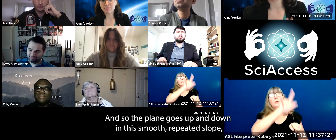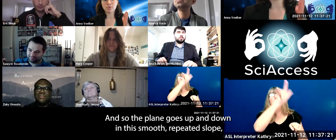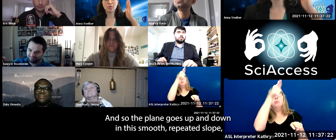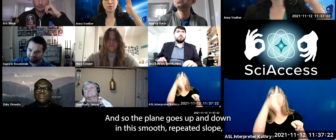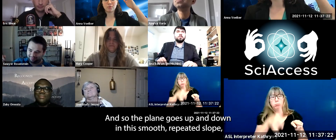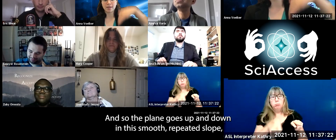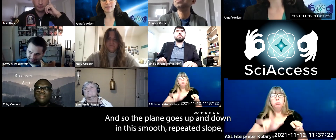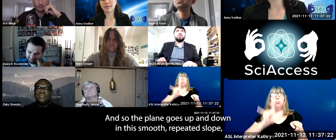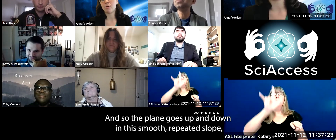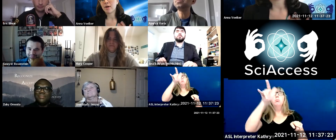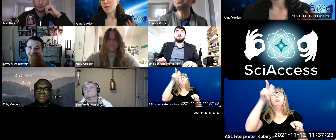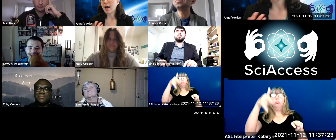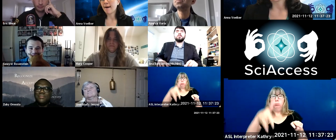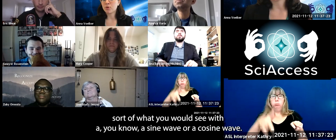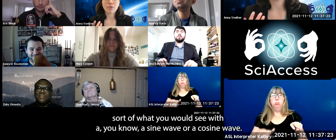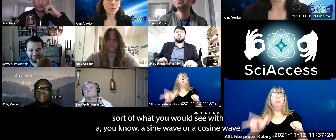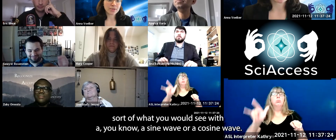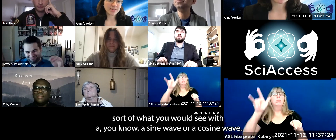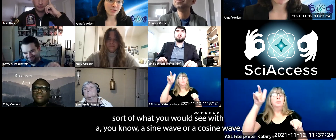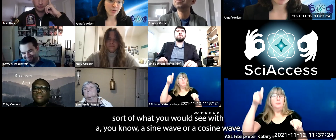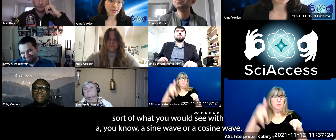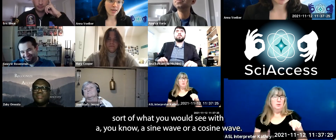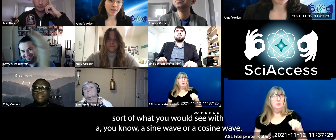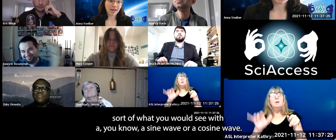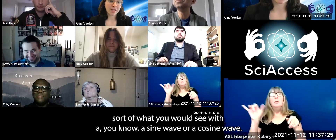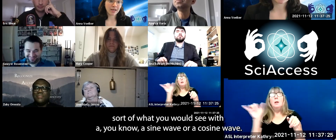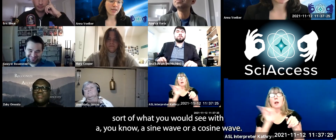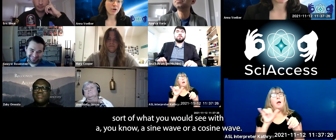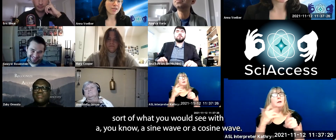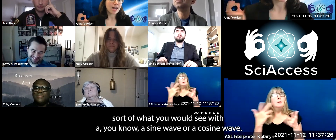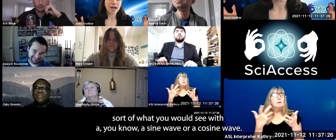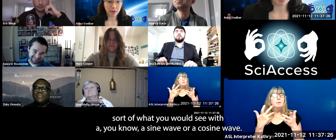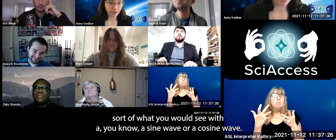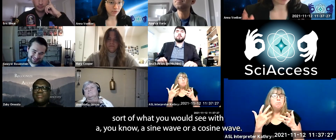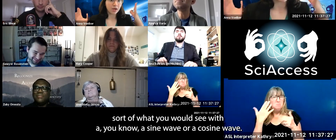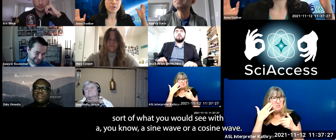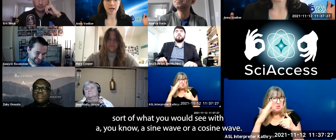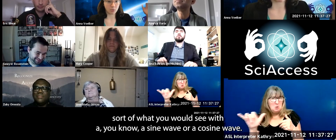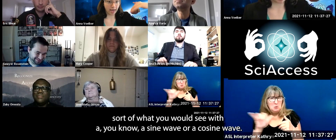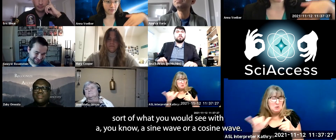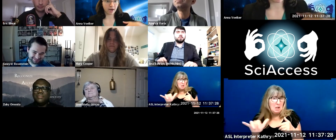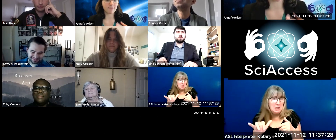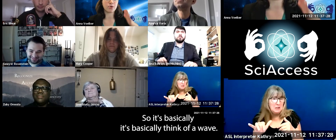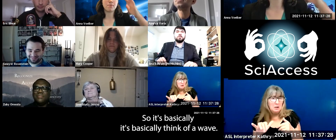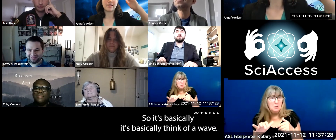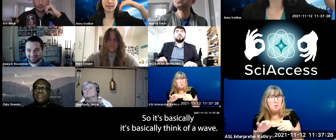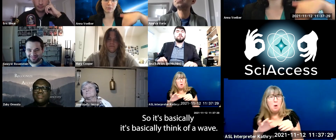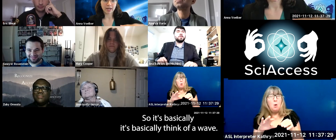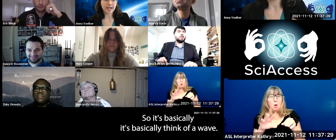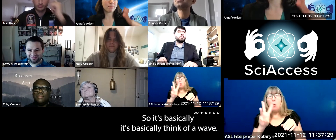this smooth repeated slope, sort of what you would see with a sine wave or a cosine wave. So